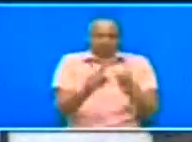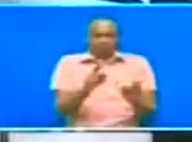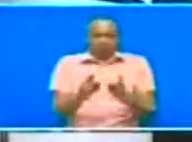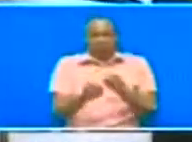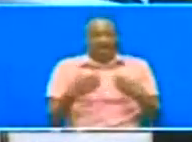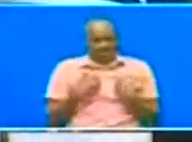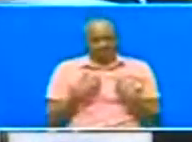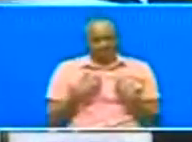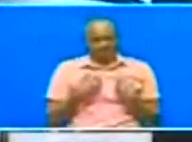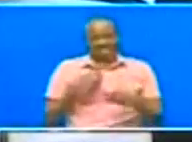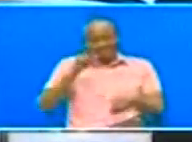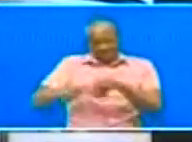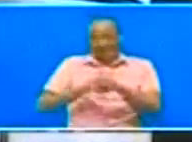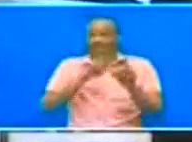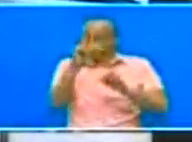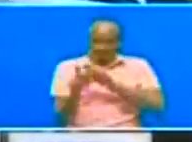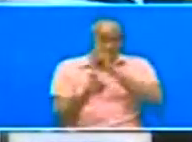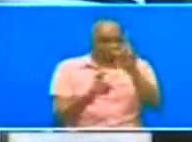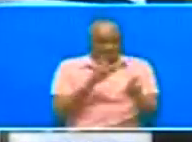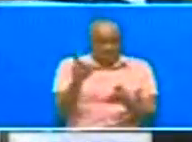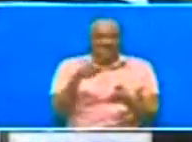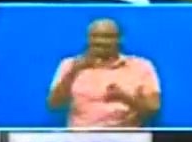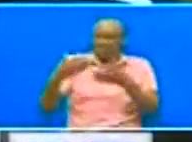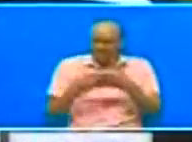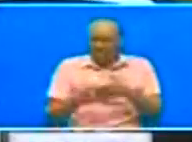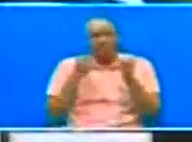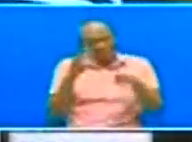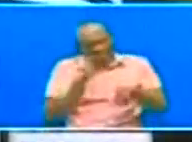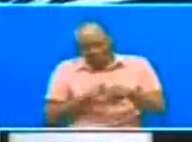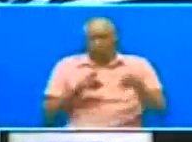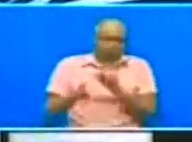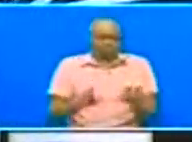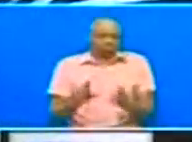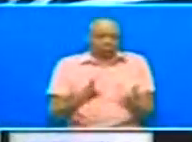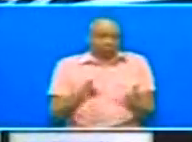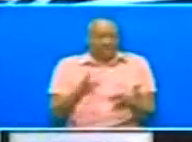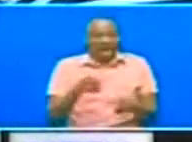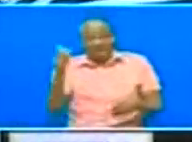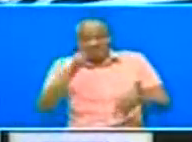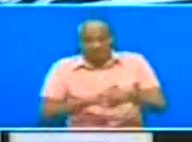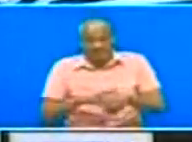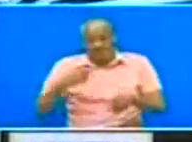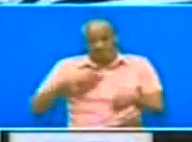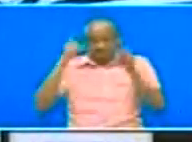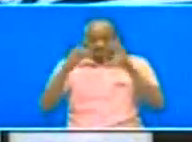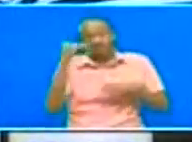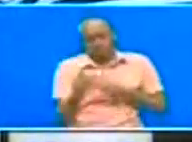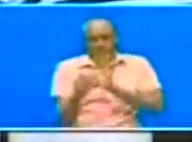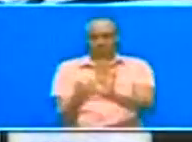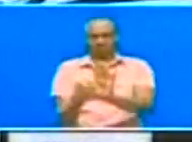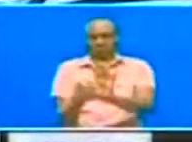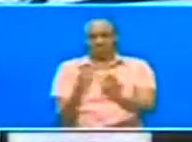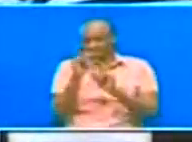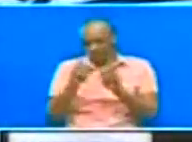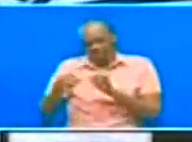convulsions. During our interview, baby Nevi suffered quite a few convulsions, and on several occasions, we had to stop the